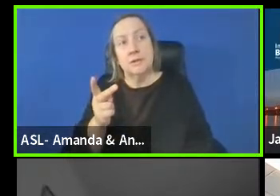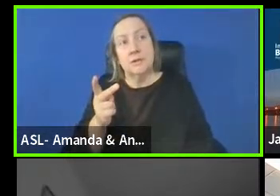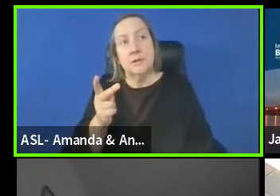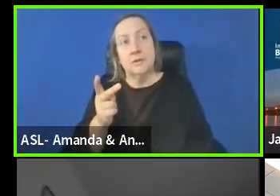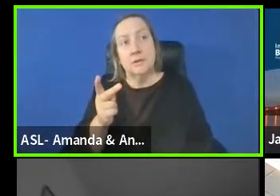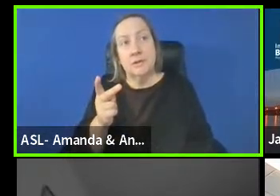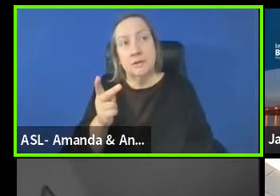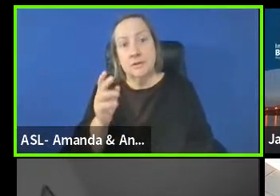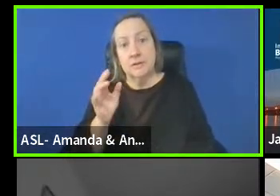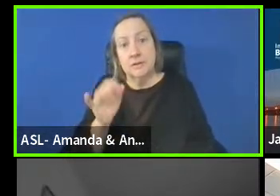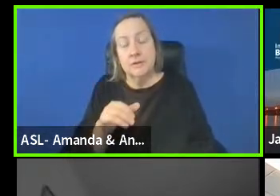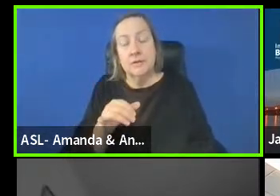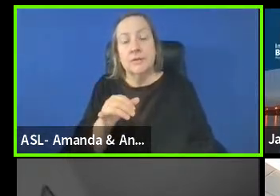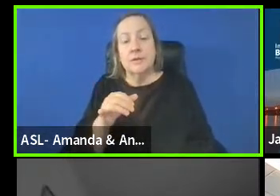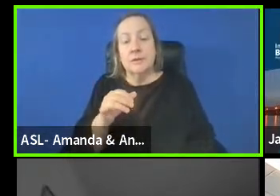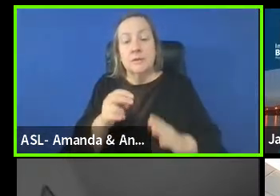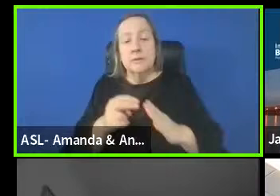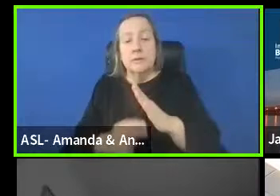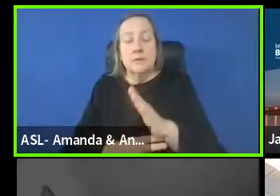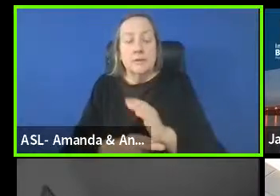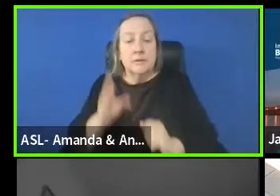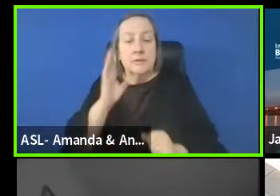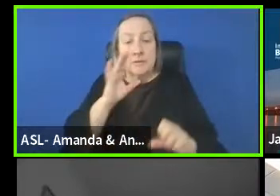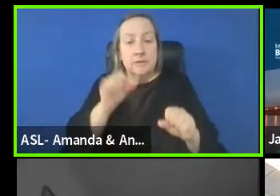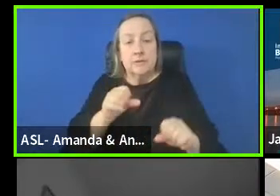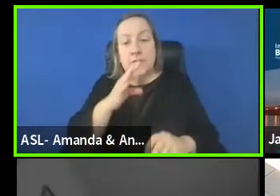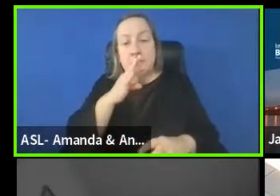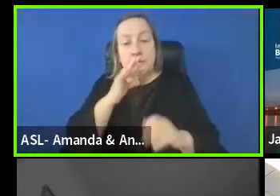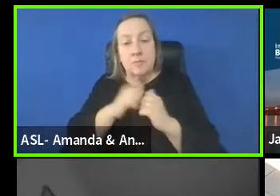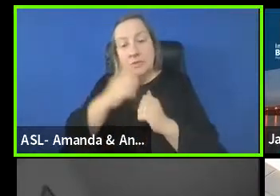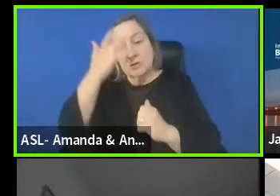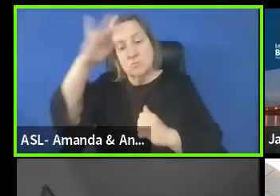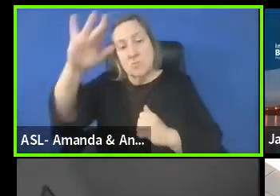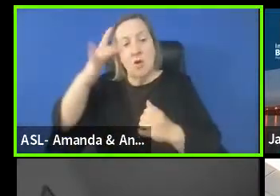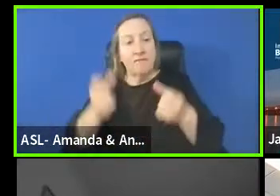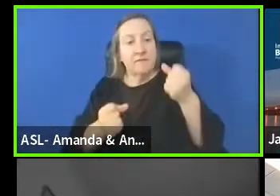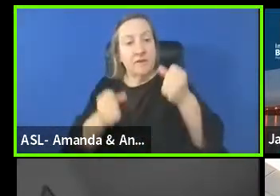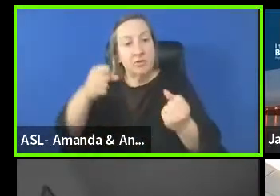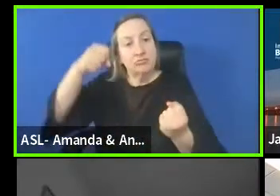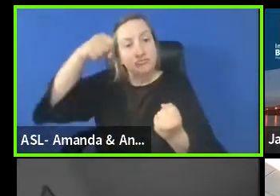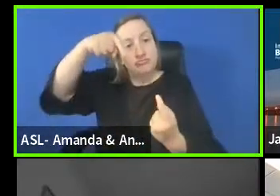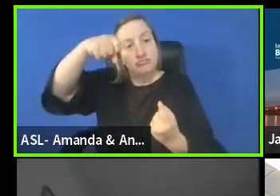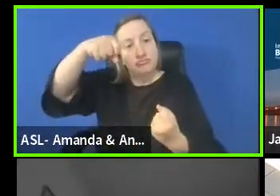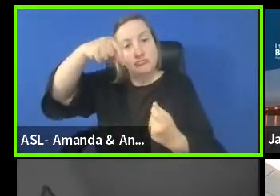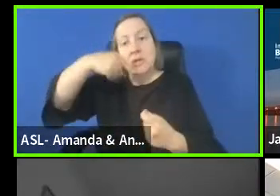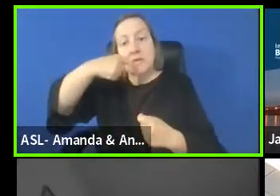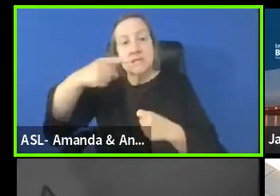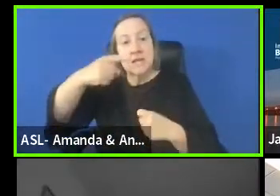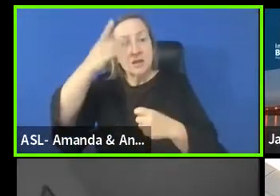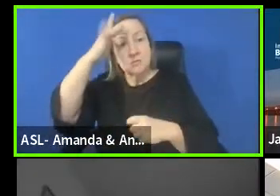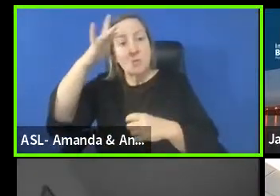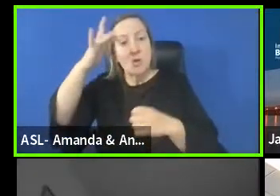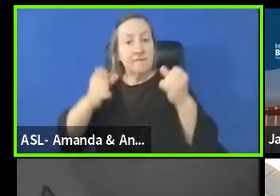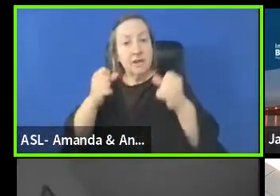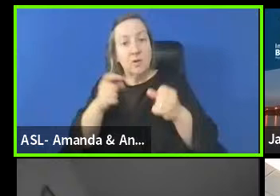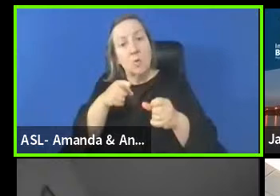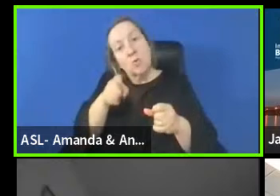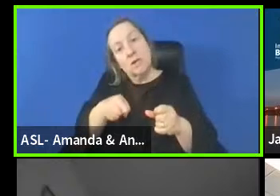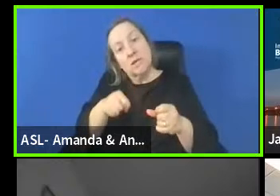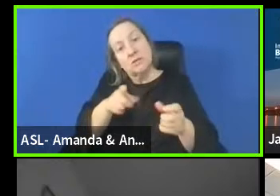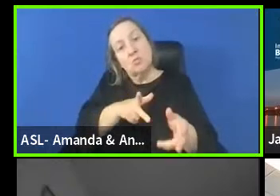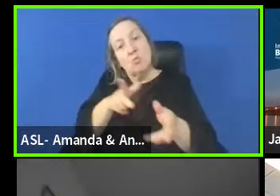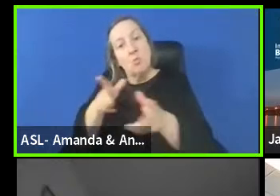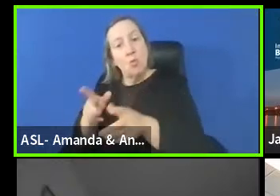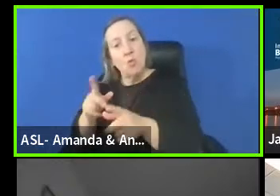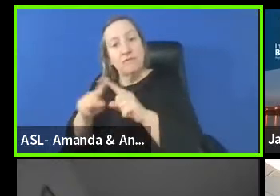bridge will be able to talk to smart vehicles and tell smart vehicles, you need to move into a